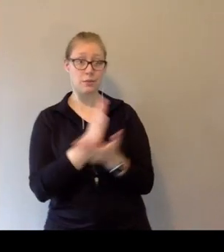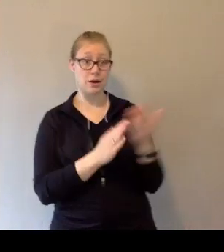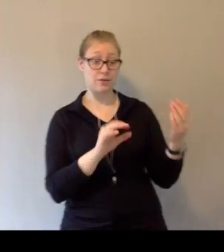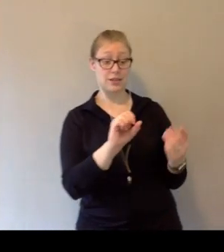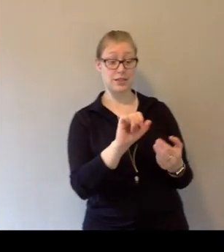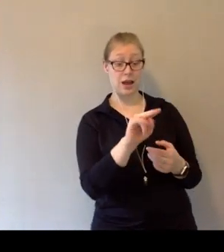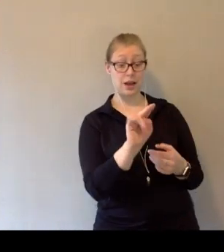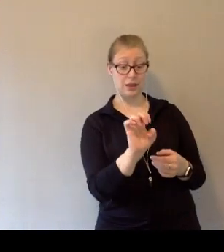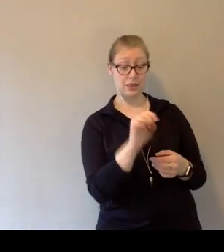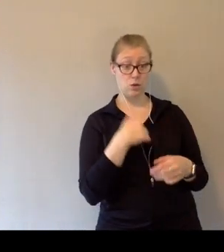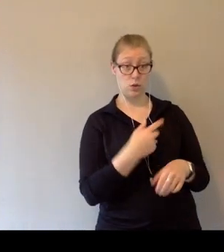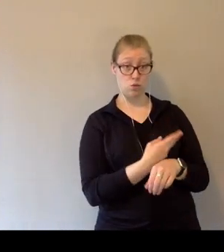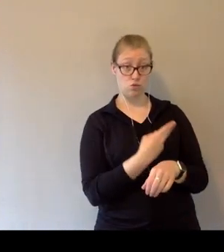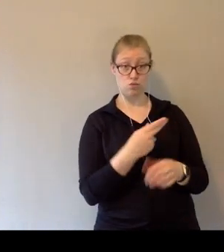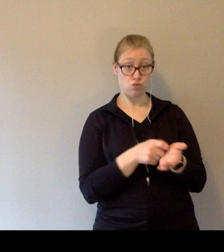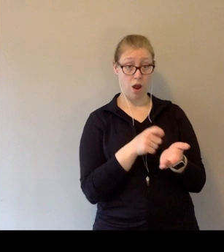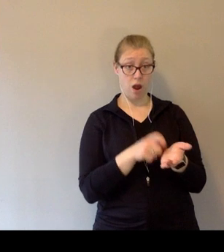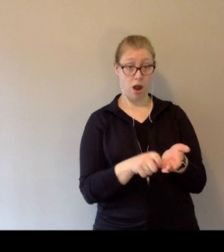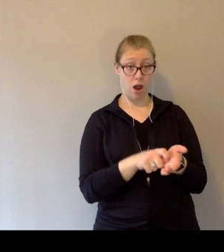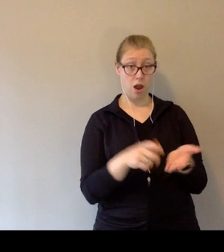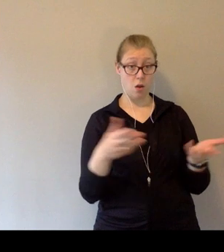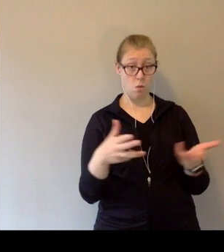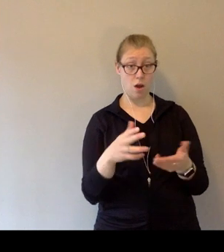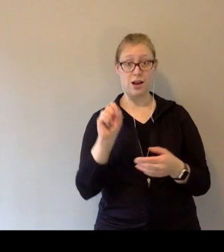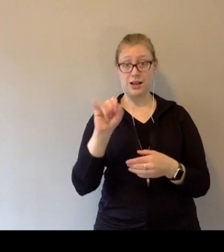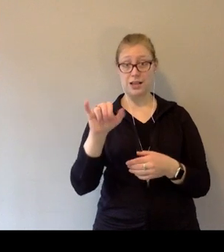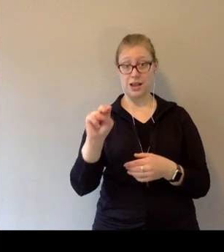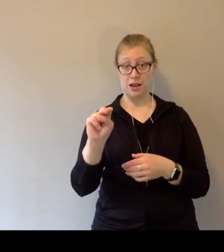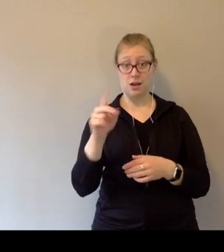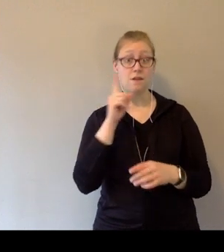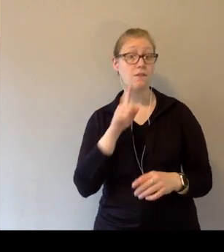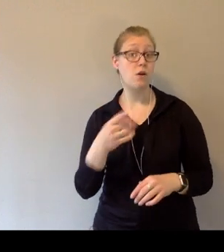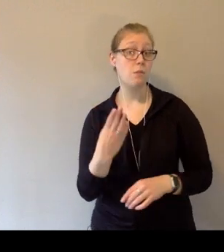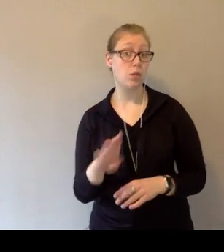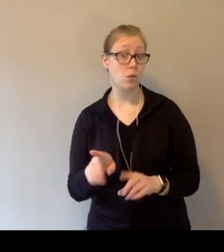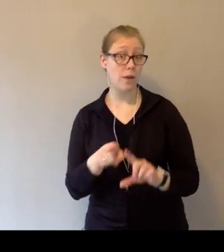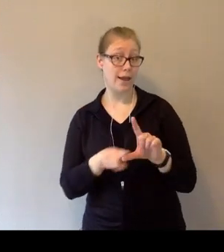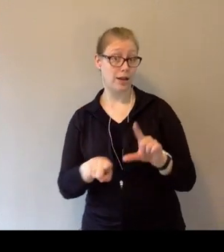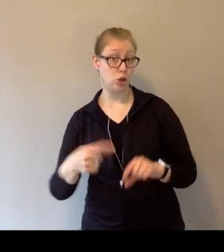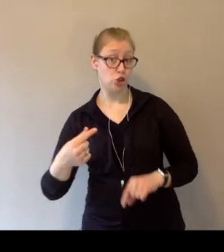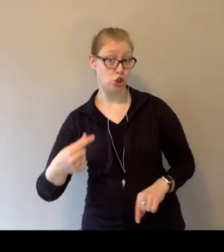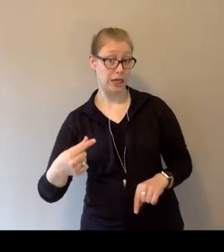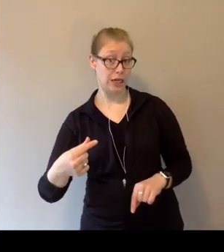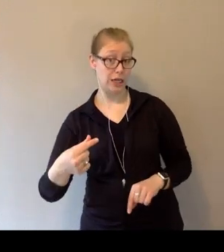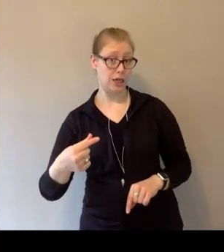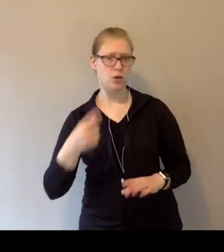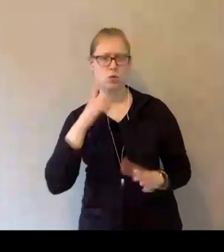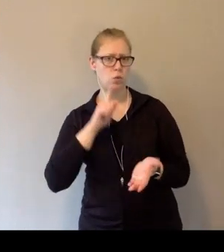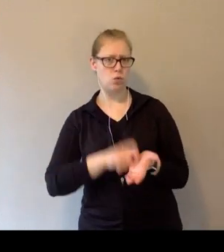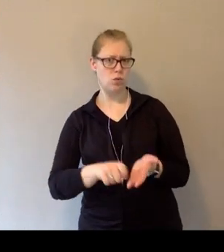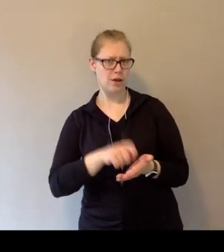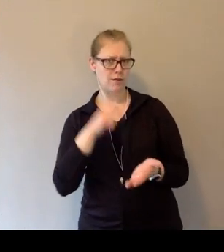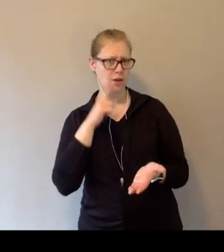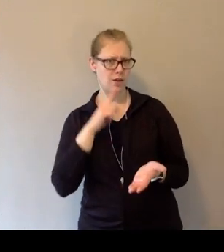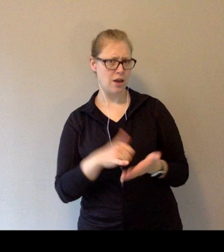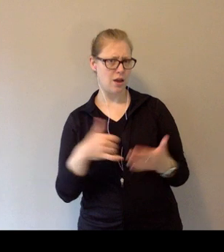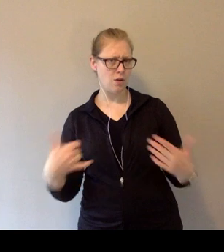S-I-N. Now for the blue angle, the angle G, what would we write for that? Well, we're going to write